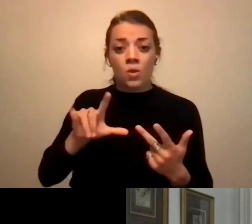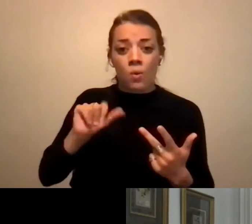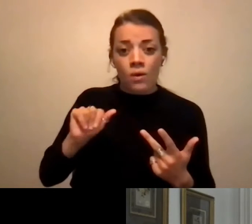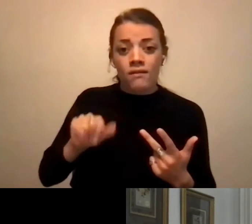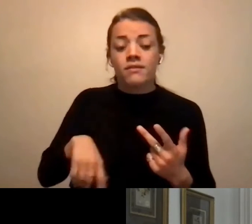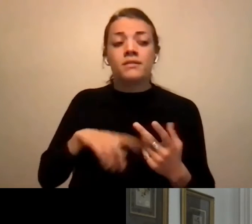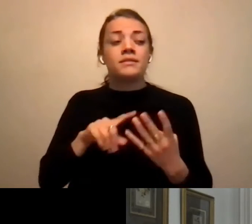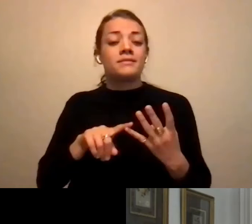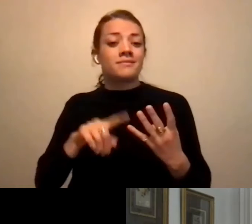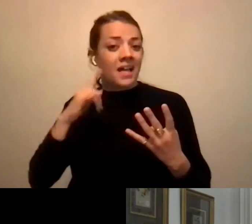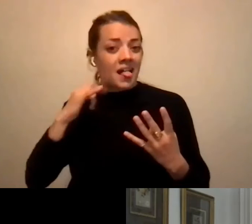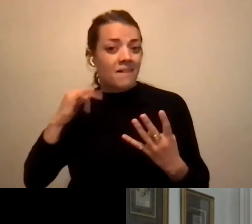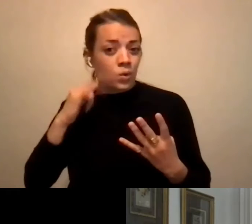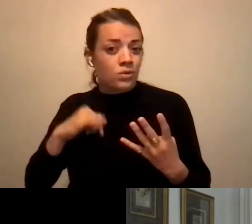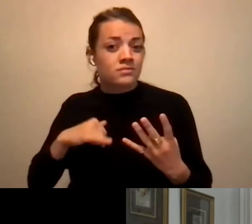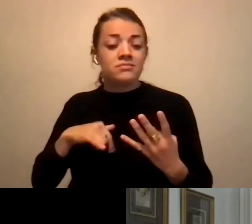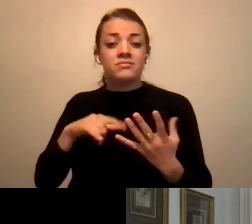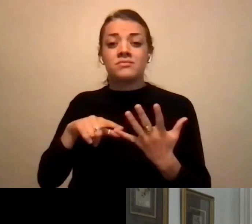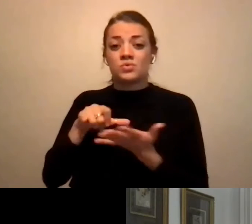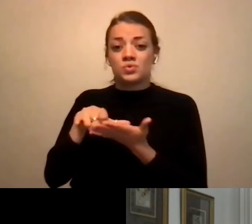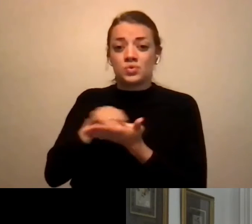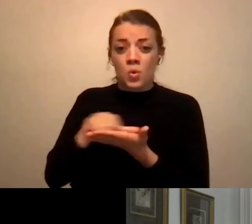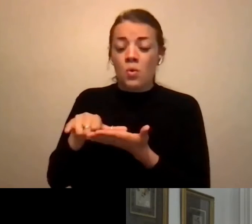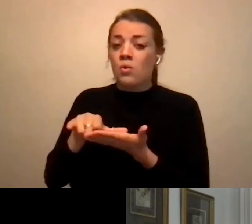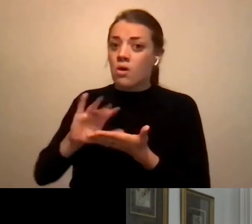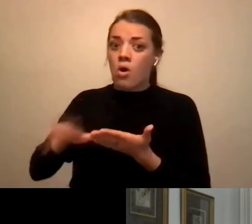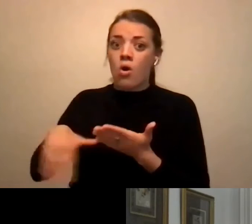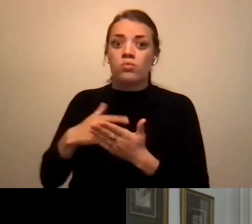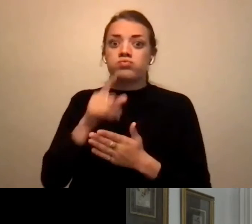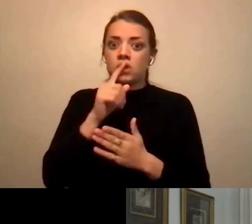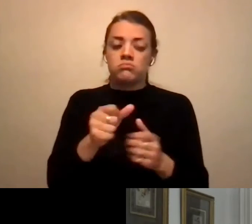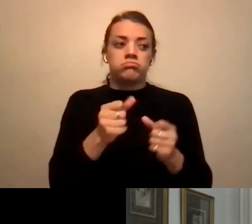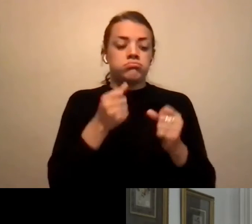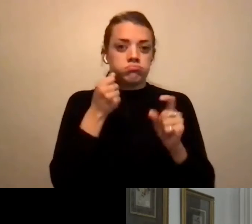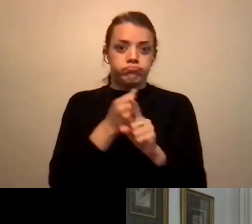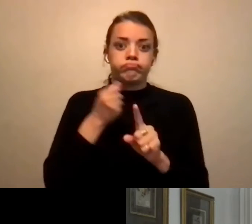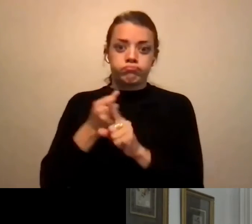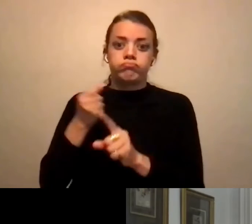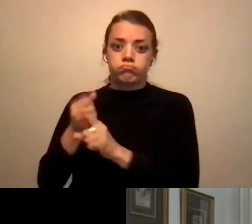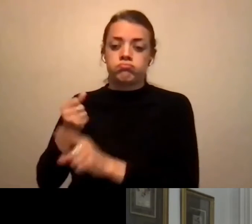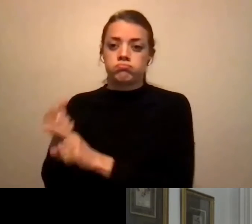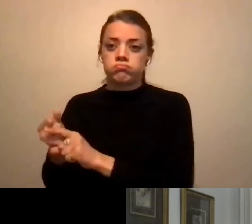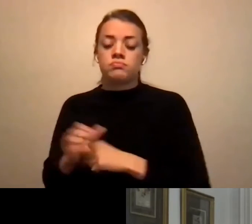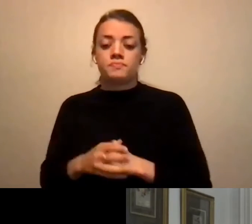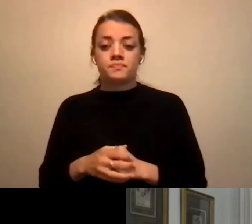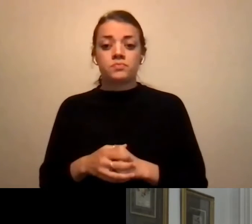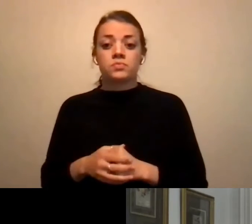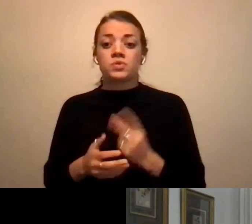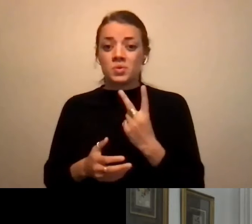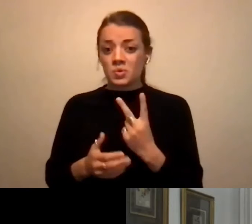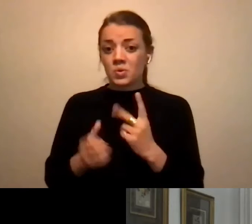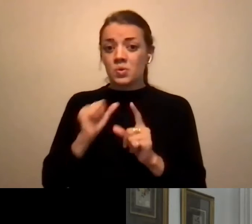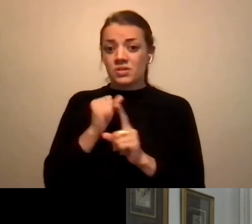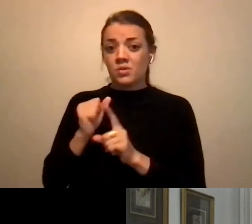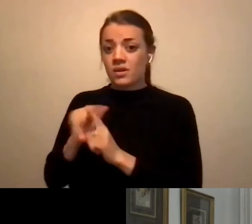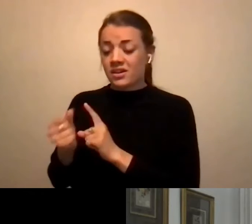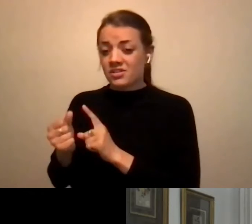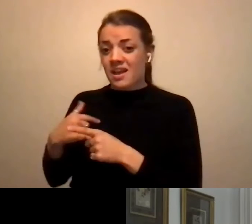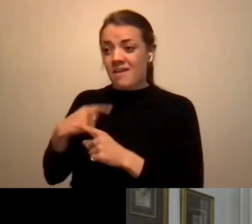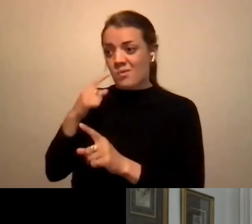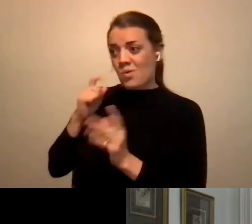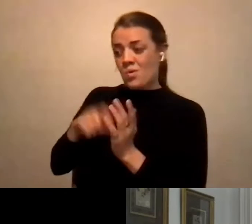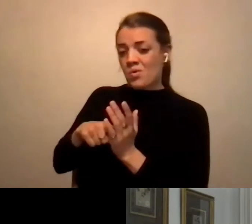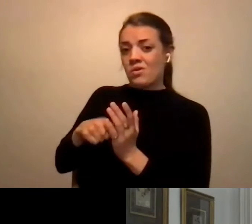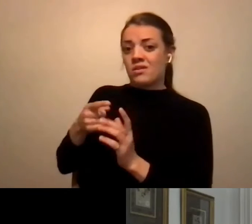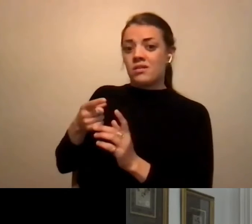have really big outbreaks. And the 2 cases I've seen were young adults who went into a party in Chicago and